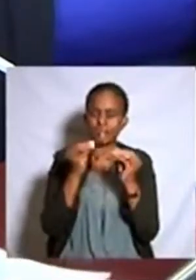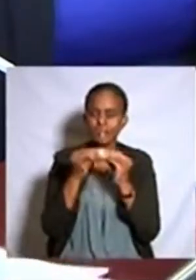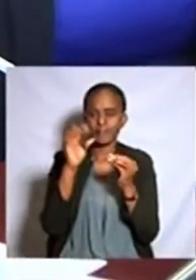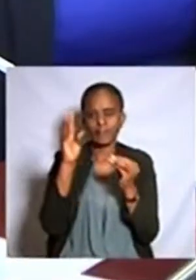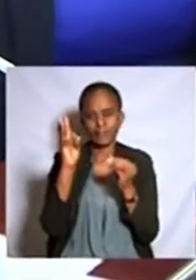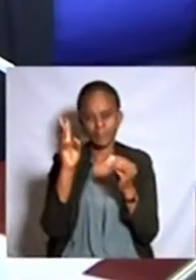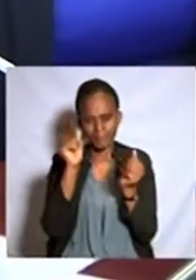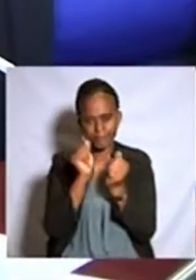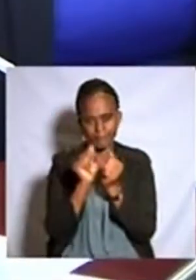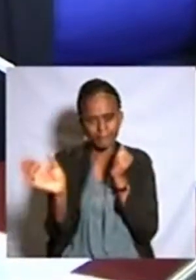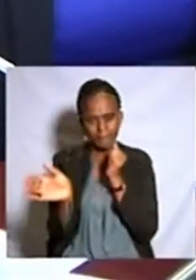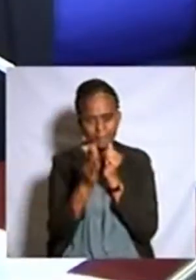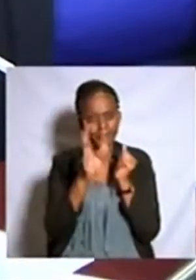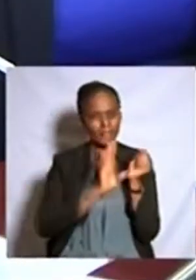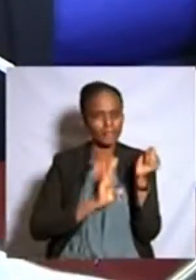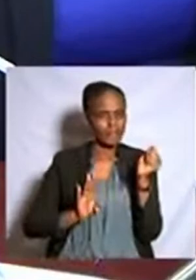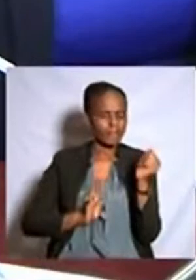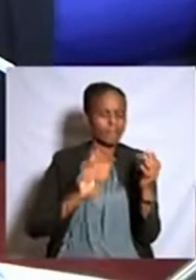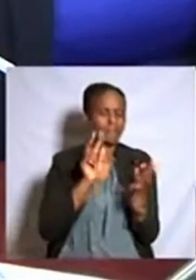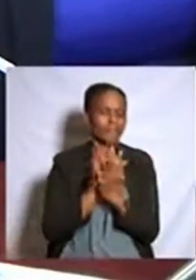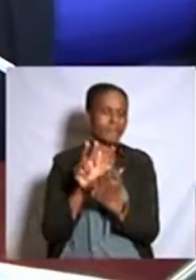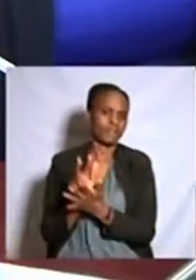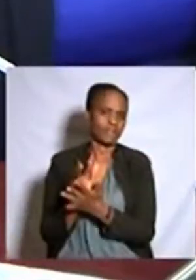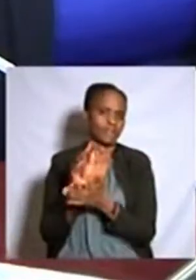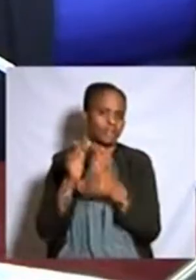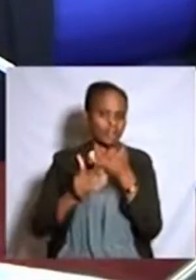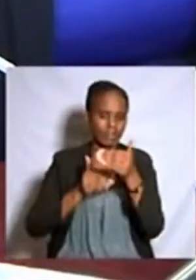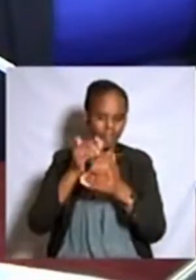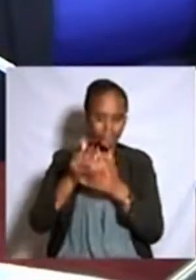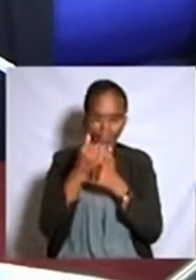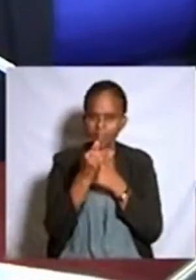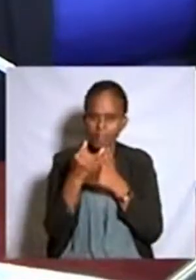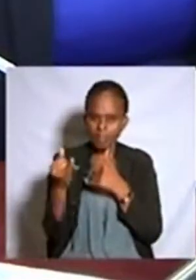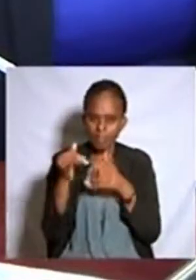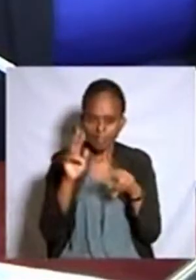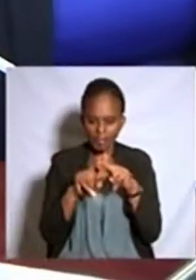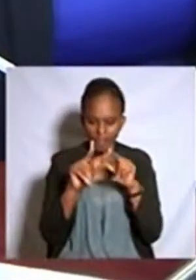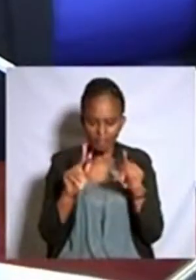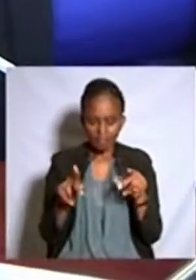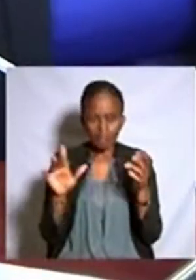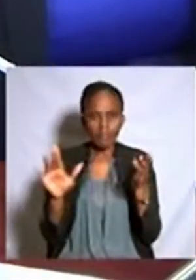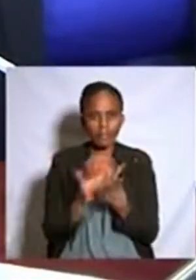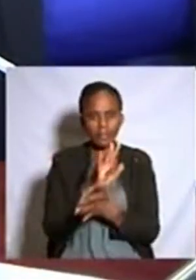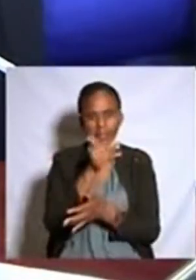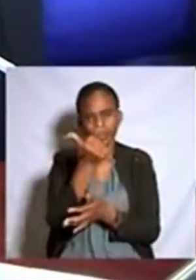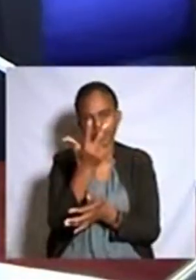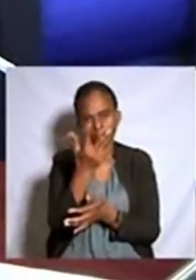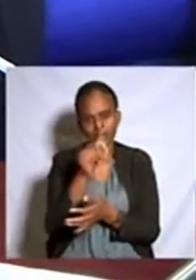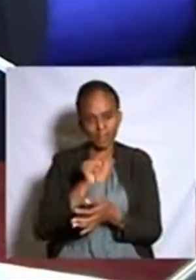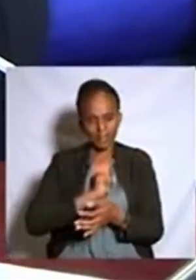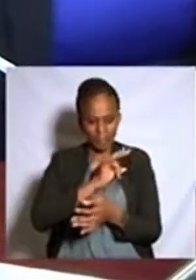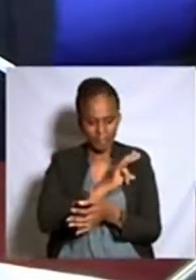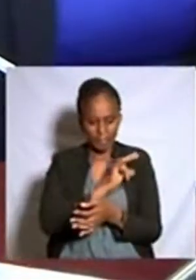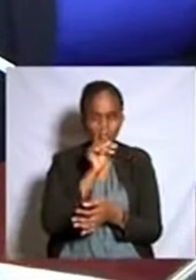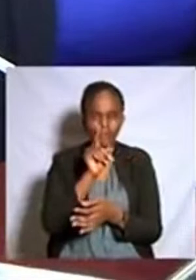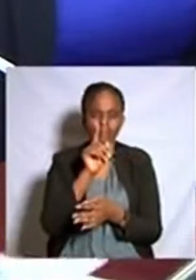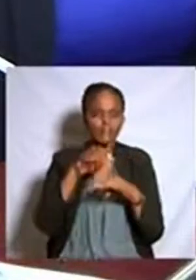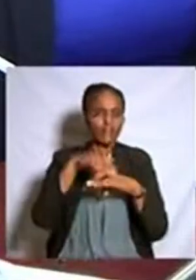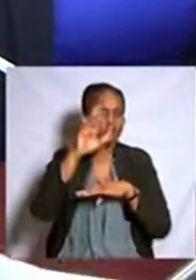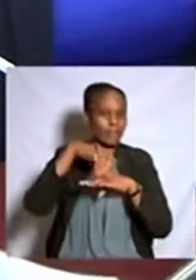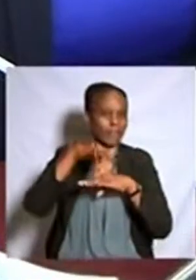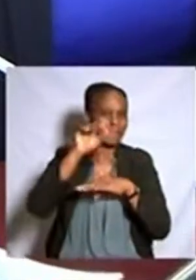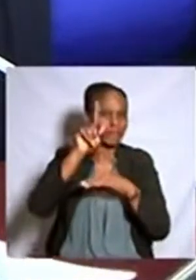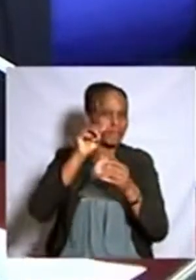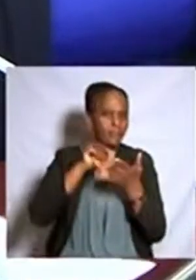in terms of the board approval. The next item, Chair, on the same page 13, it's staff mortgages above